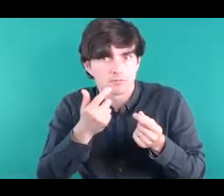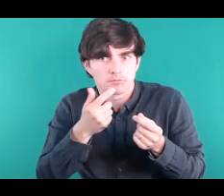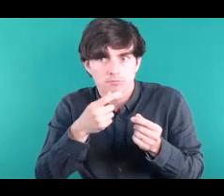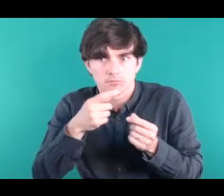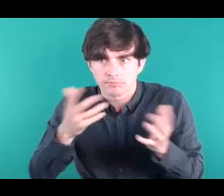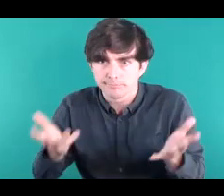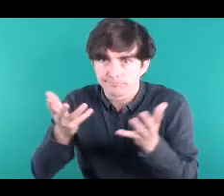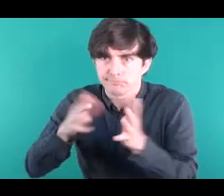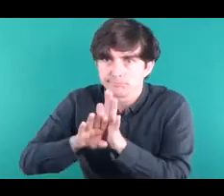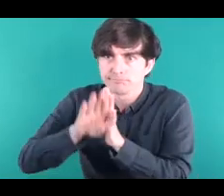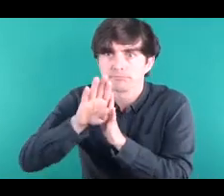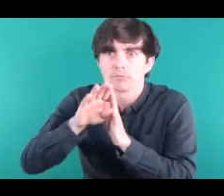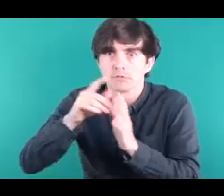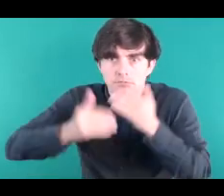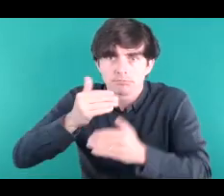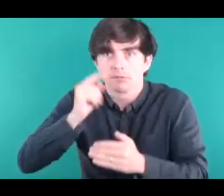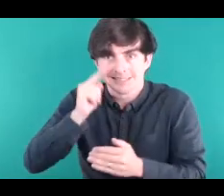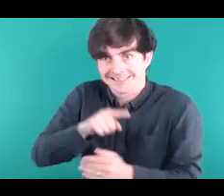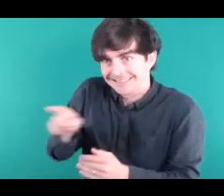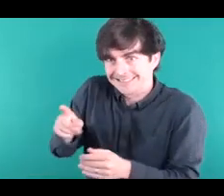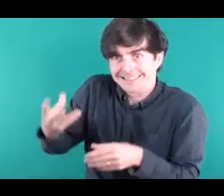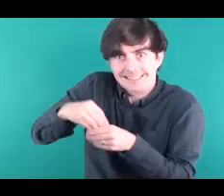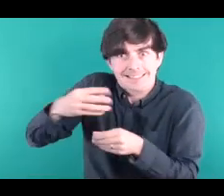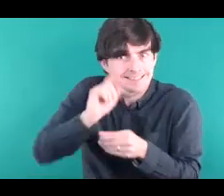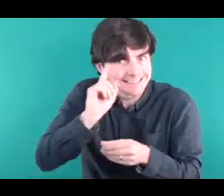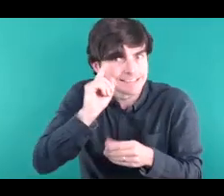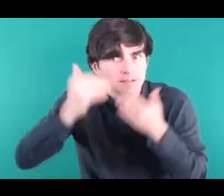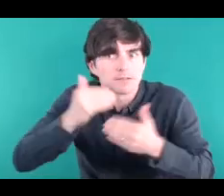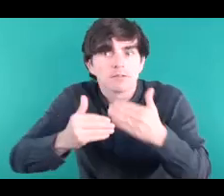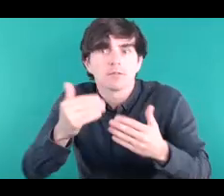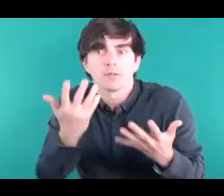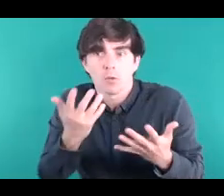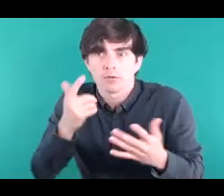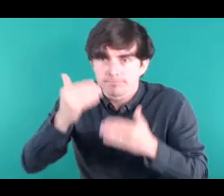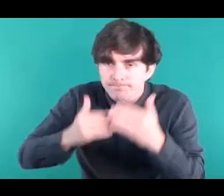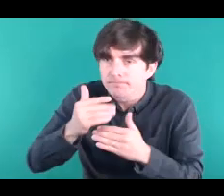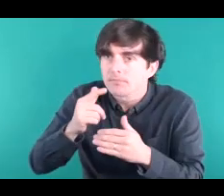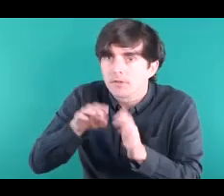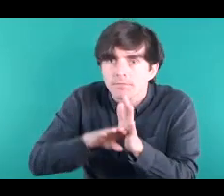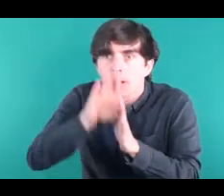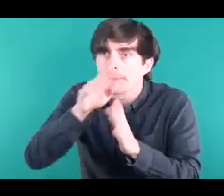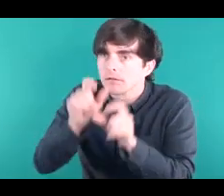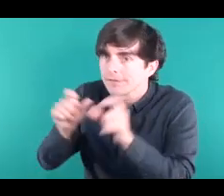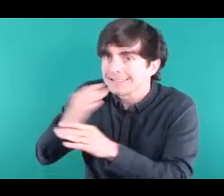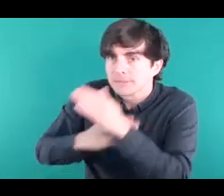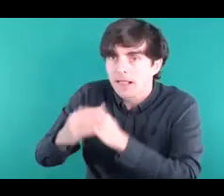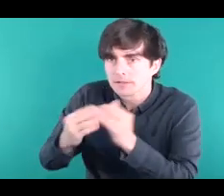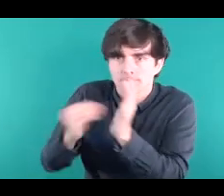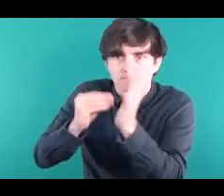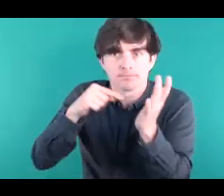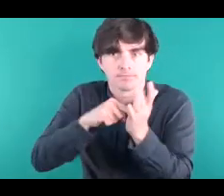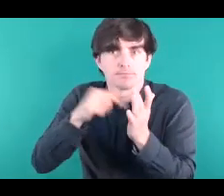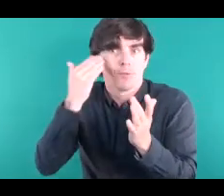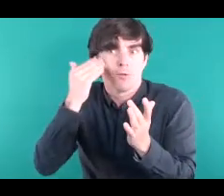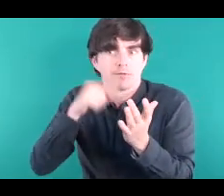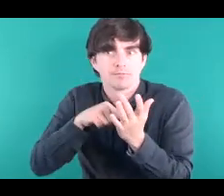support countries to have those disability registry with information about support requirements of persons with disabilities to be able